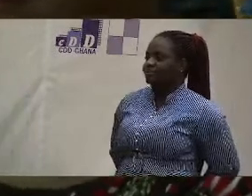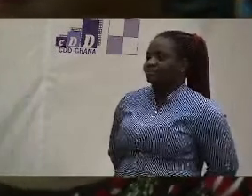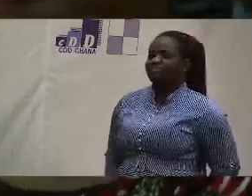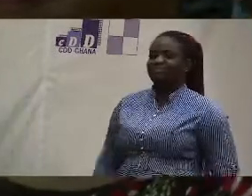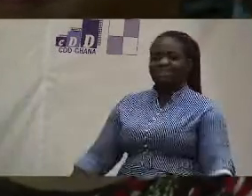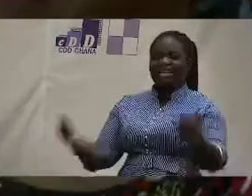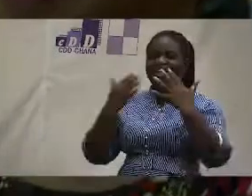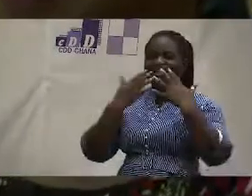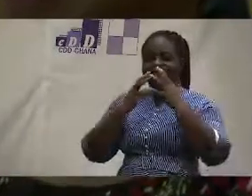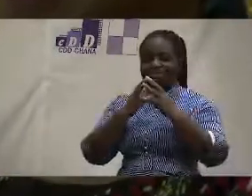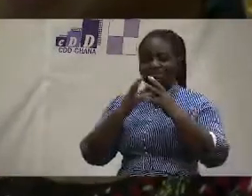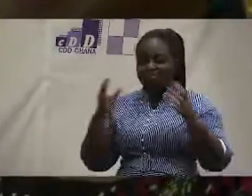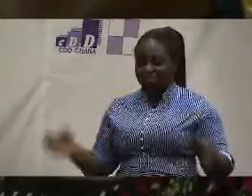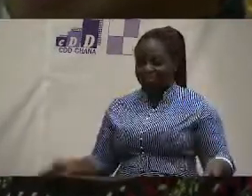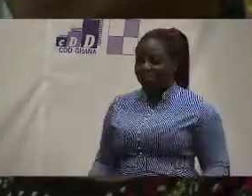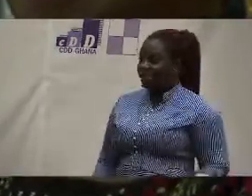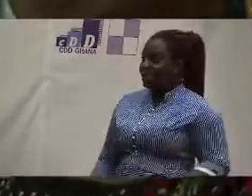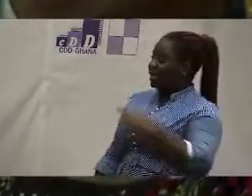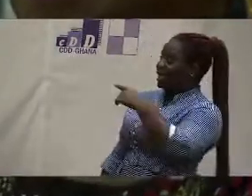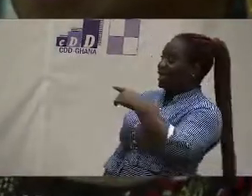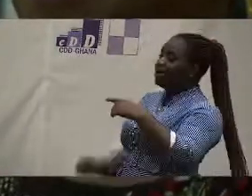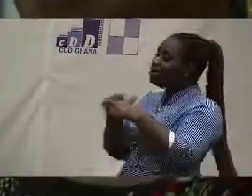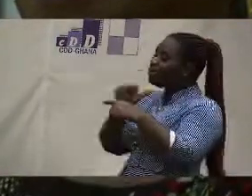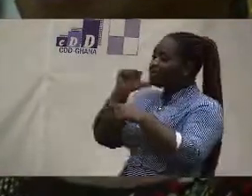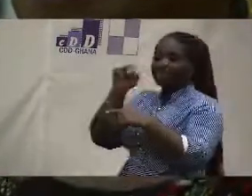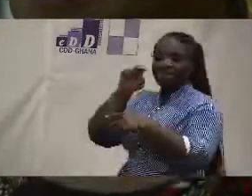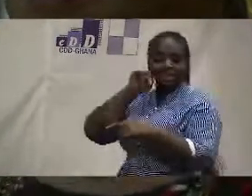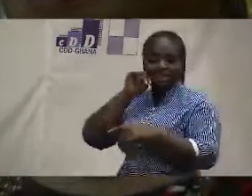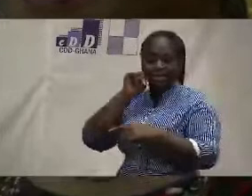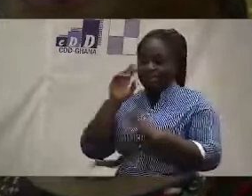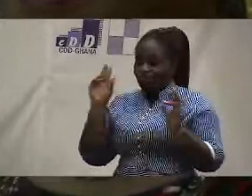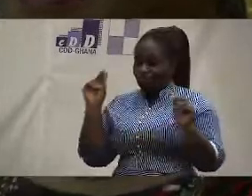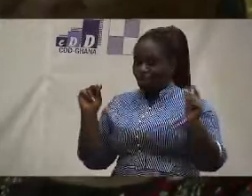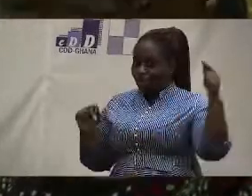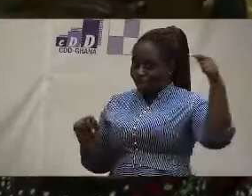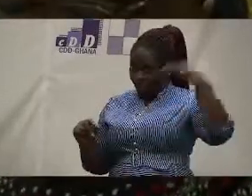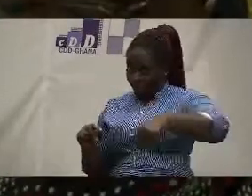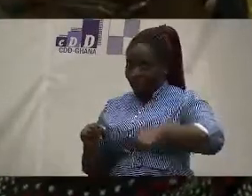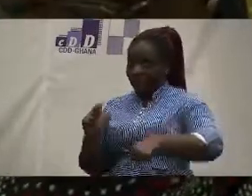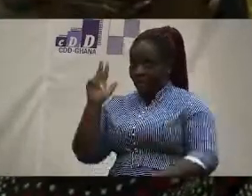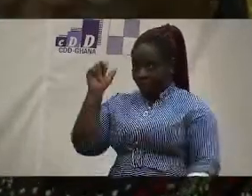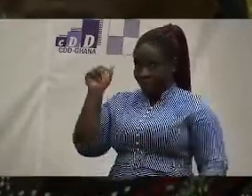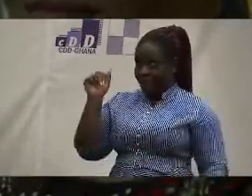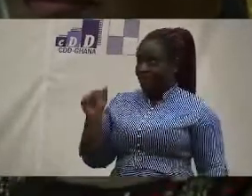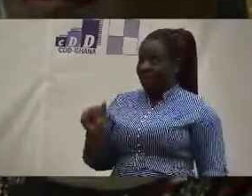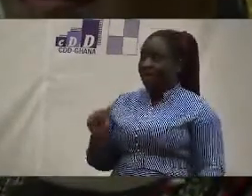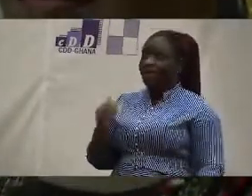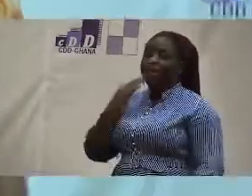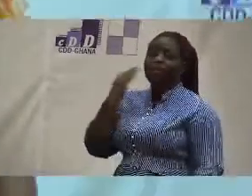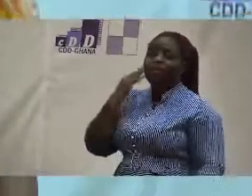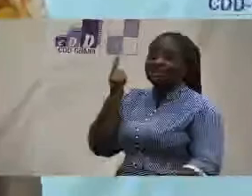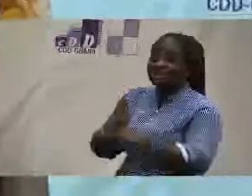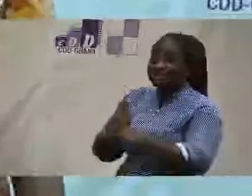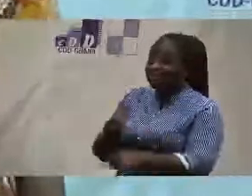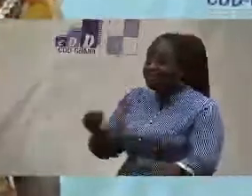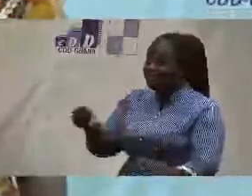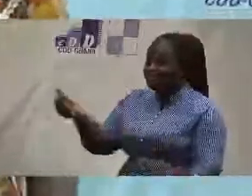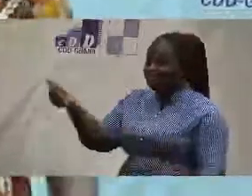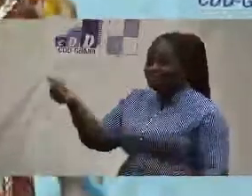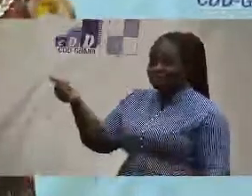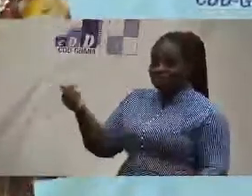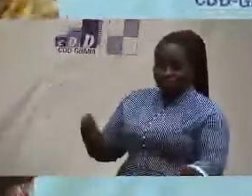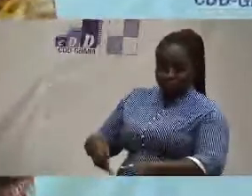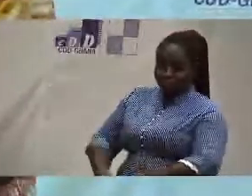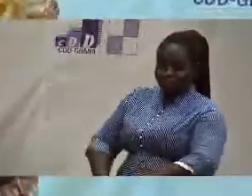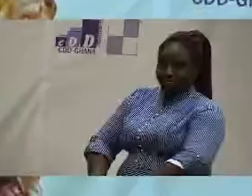Thank you very much. Only I'm not a Nigerian, but I'm also back home here in Accra. My home is just a few